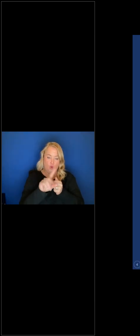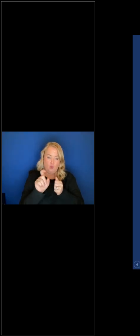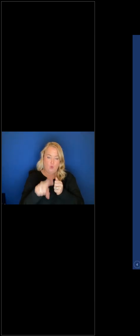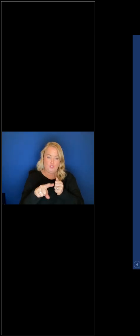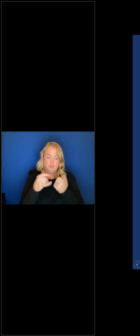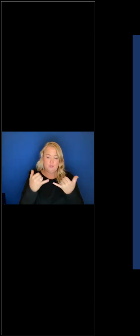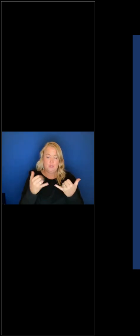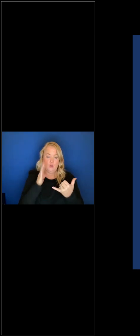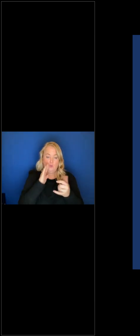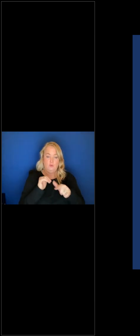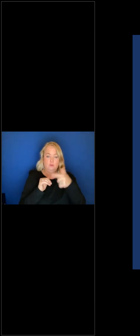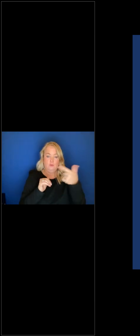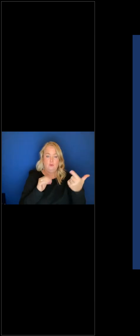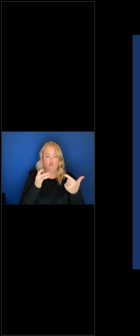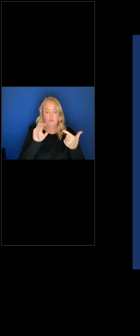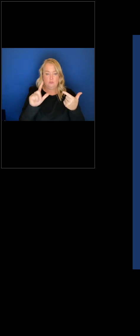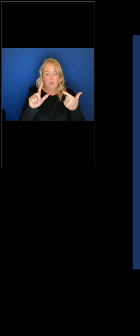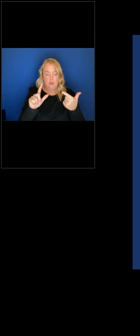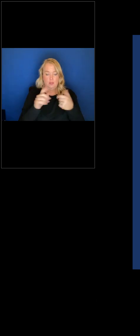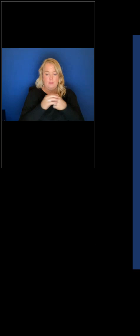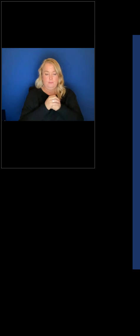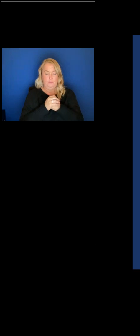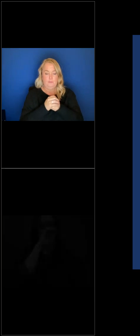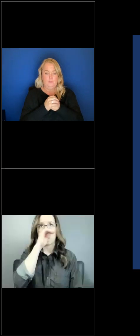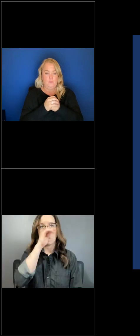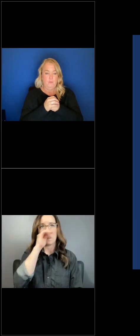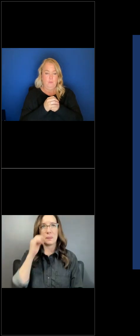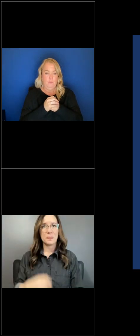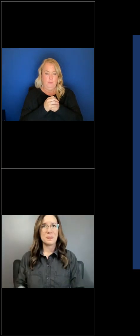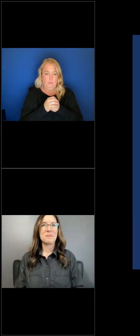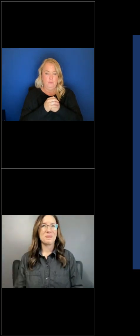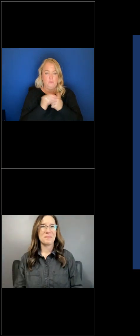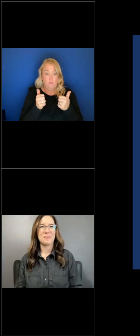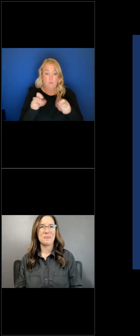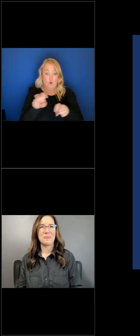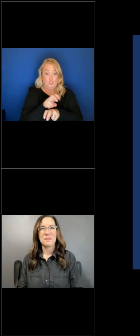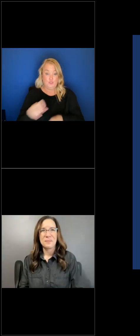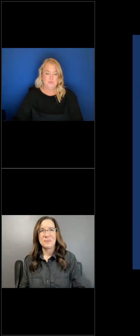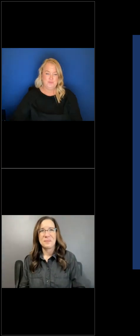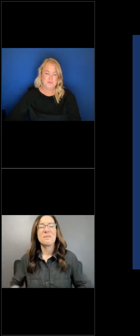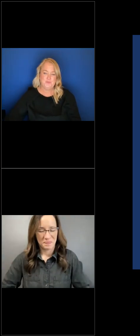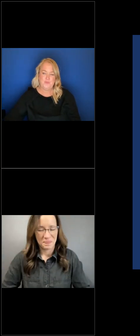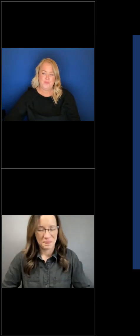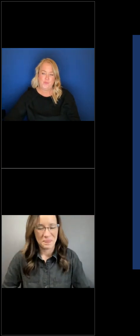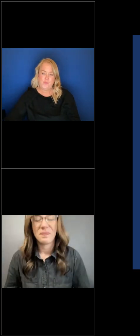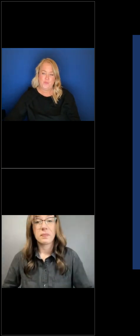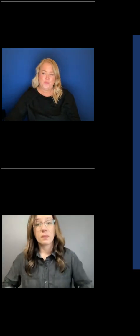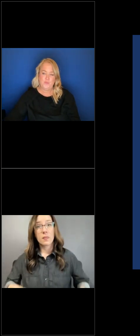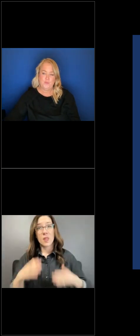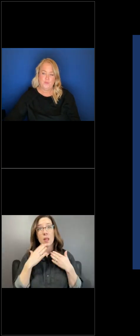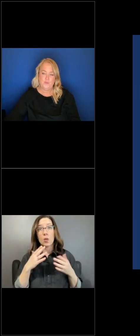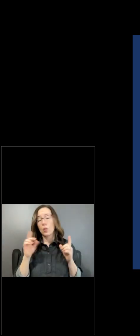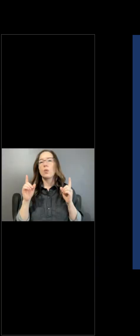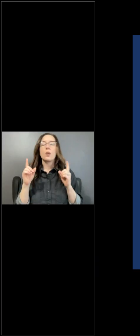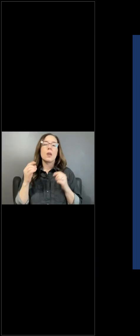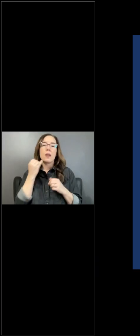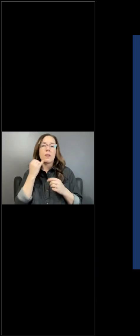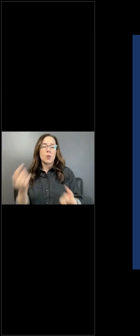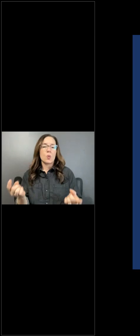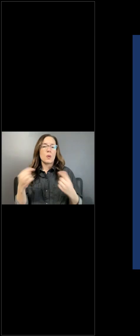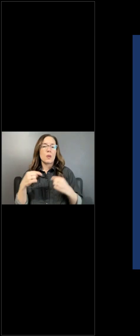going to send it to Crystal, and you can learn about your certificates. For attending at least